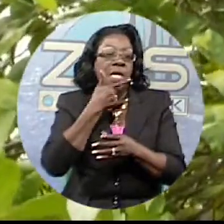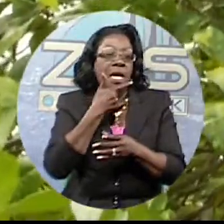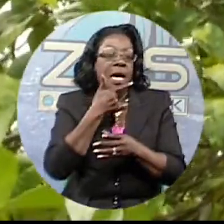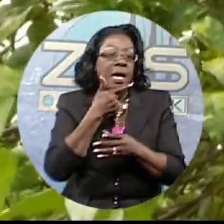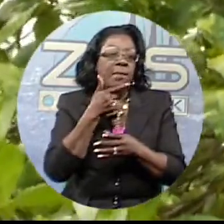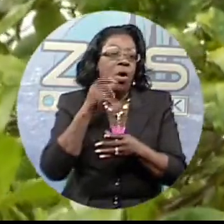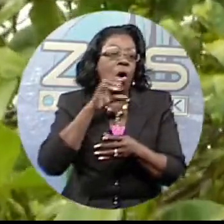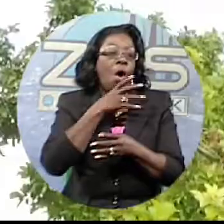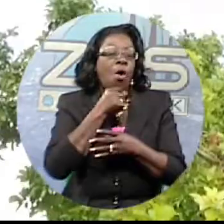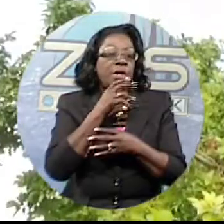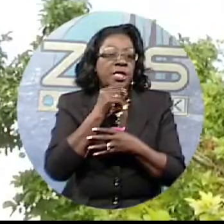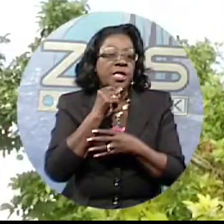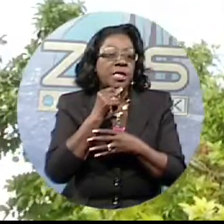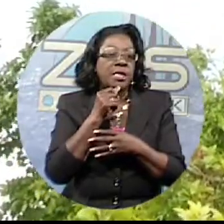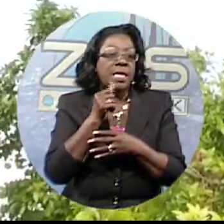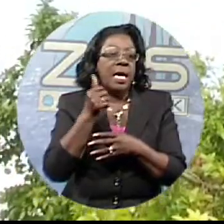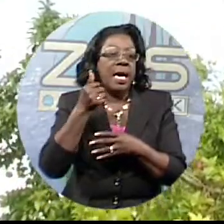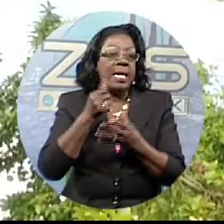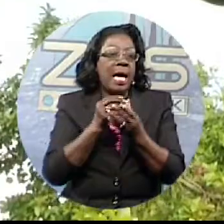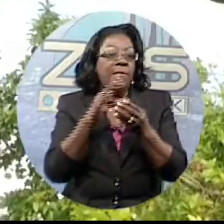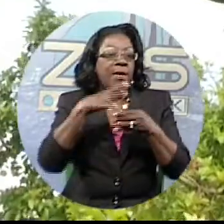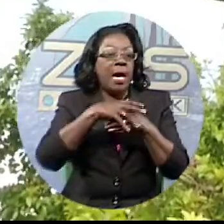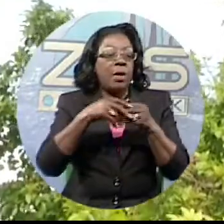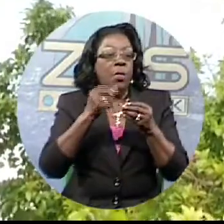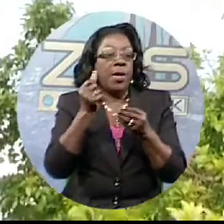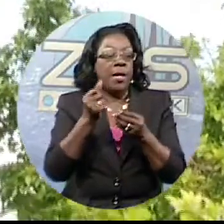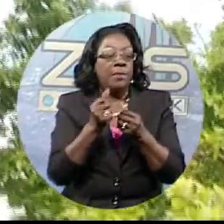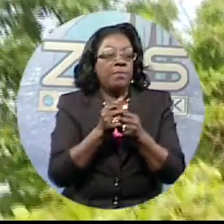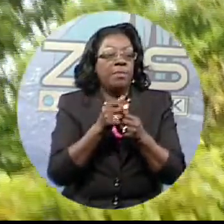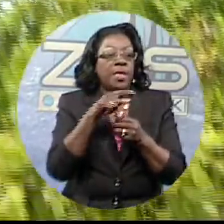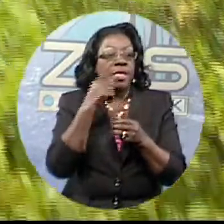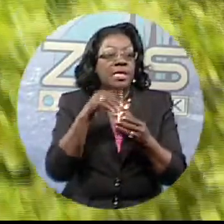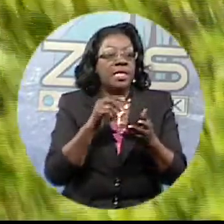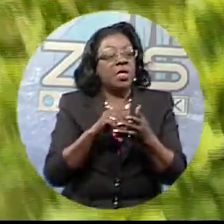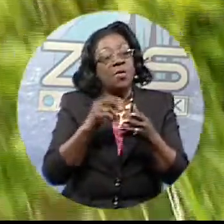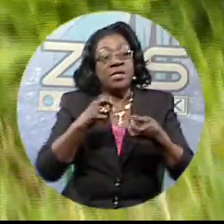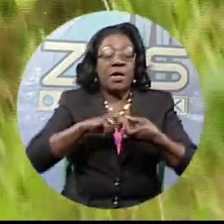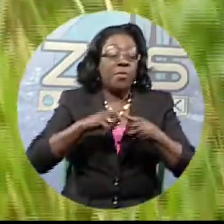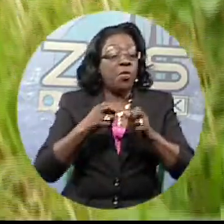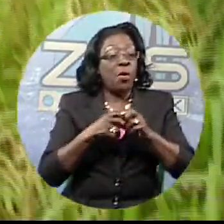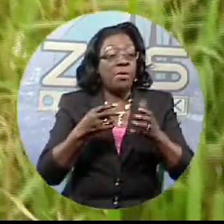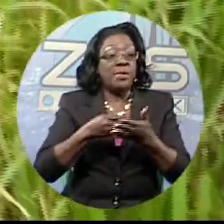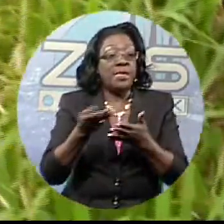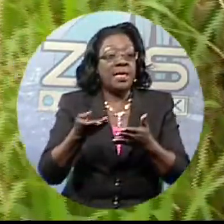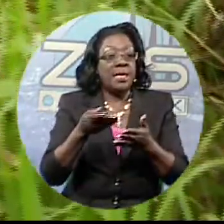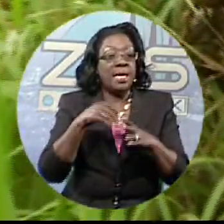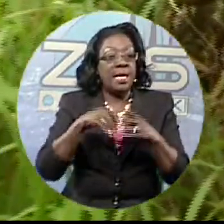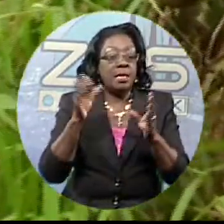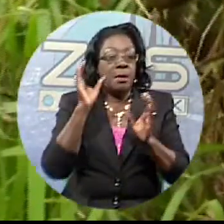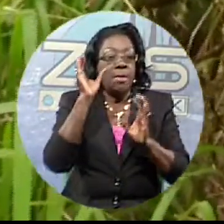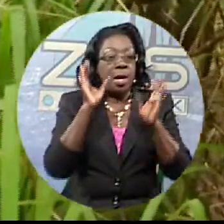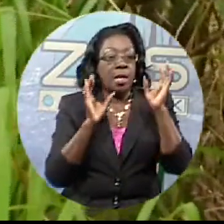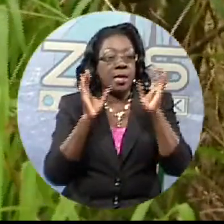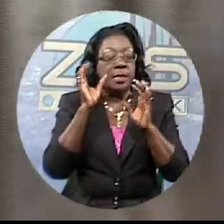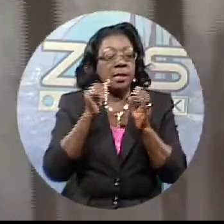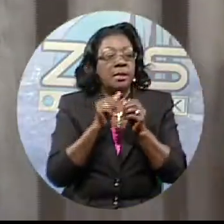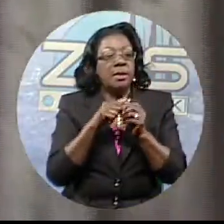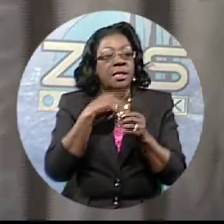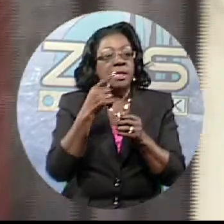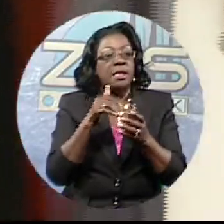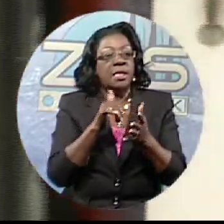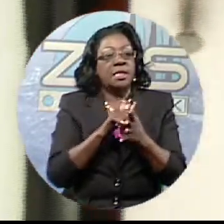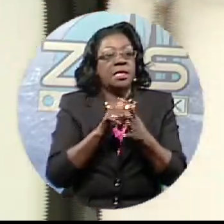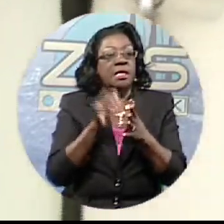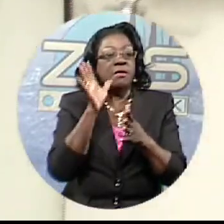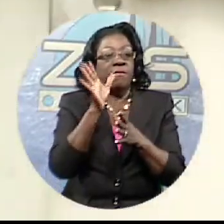and 6 varieties of avocado, which the owner says they also have problems selling on the market. Operations manager Lance Pinder says the